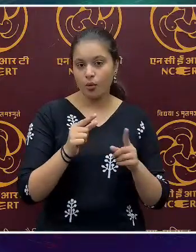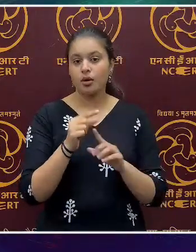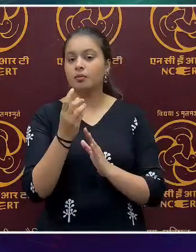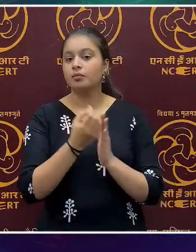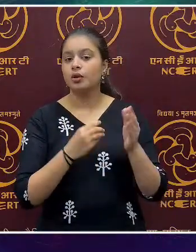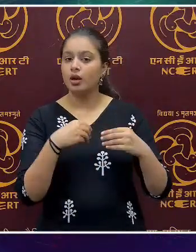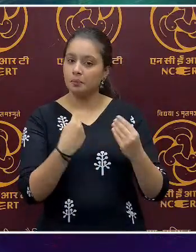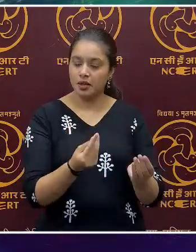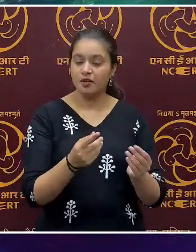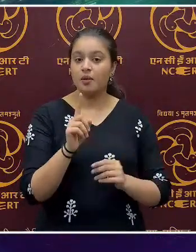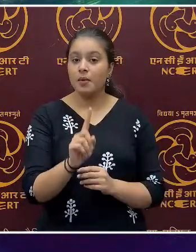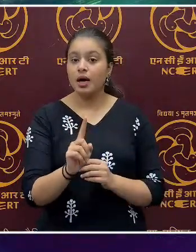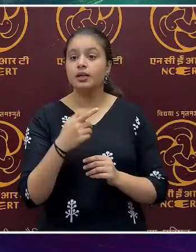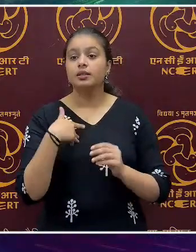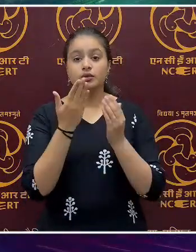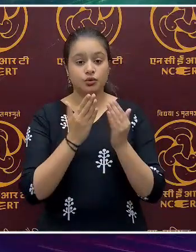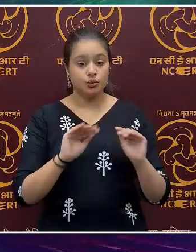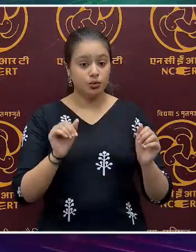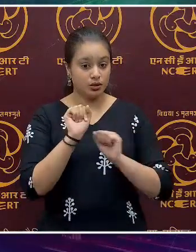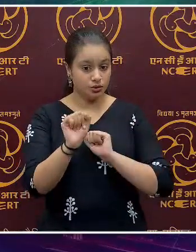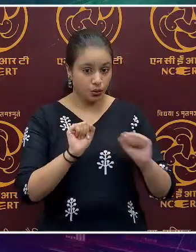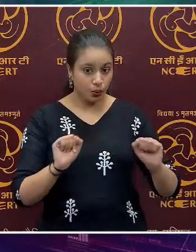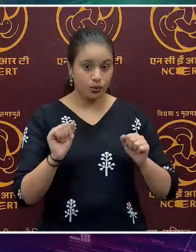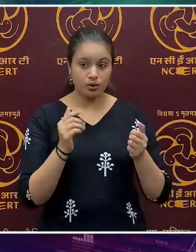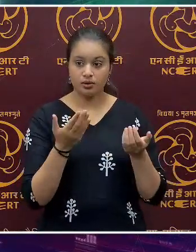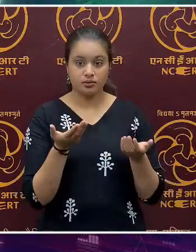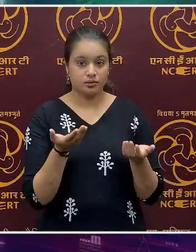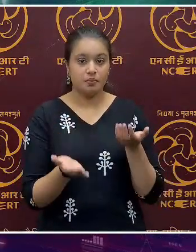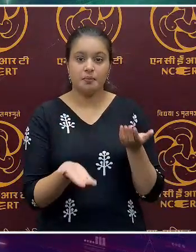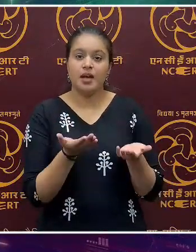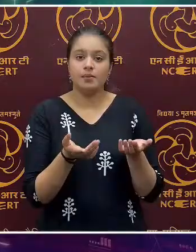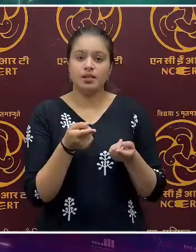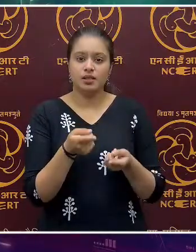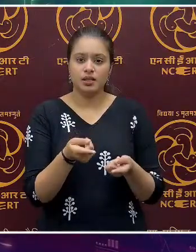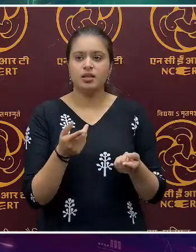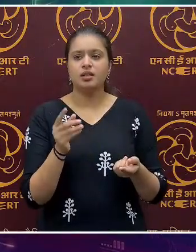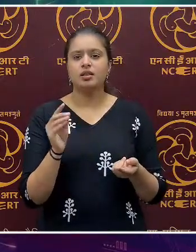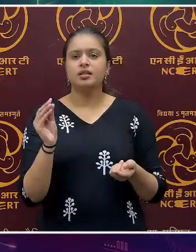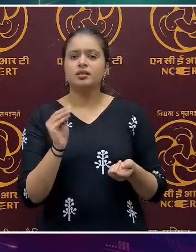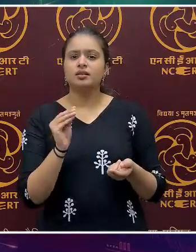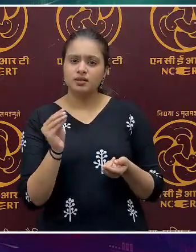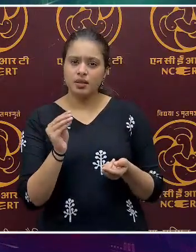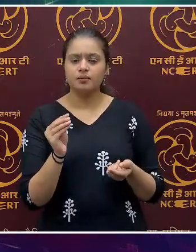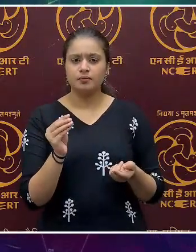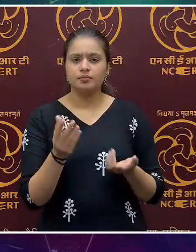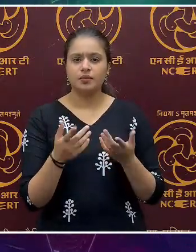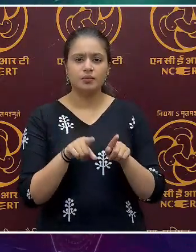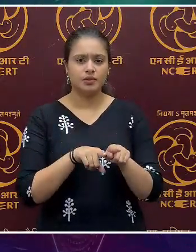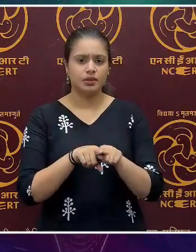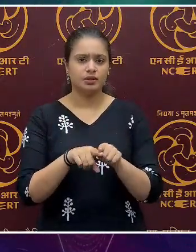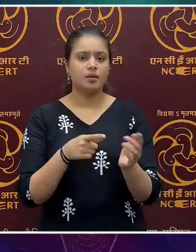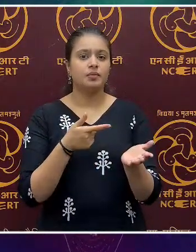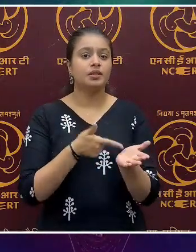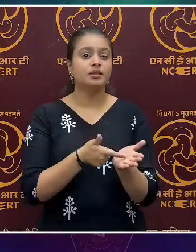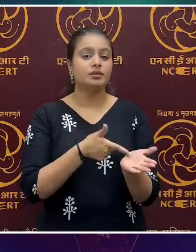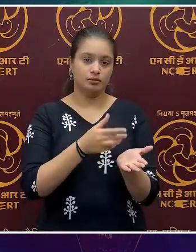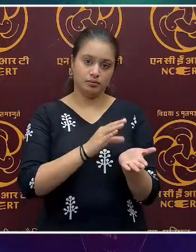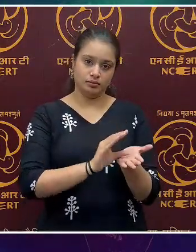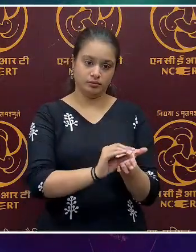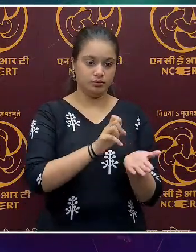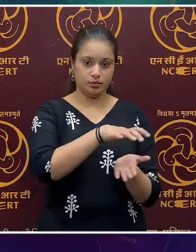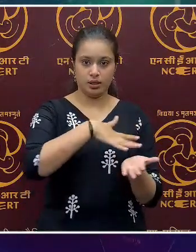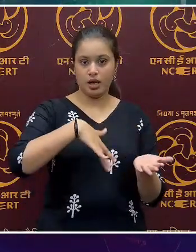students, but for every student it is not like in some of the let's just take an example of the rural areas. In